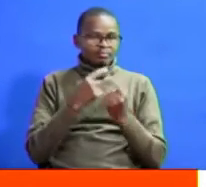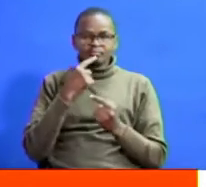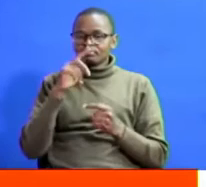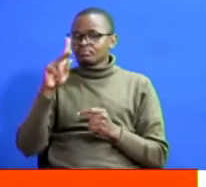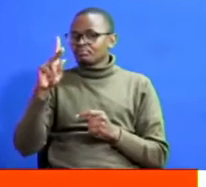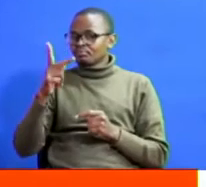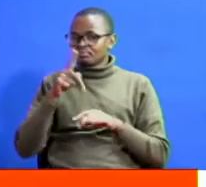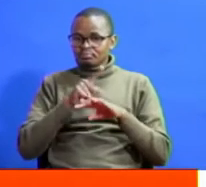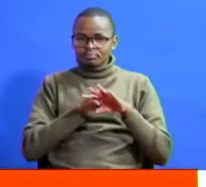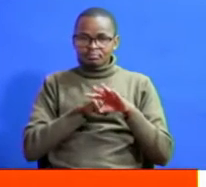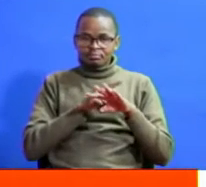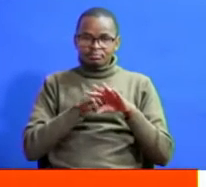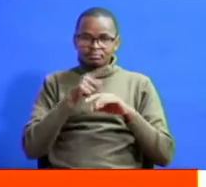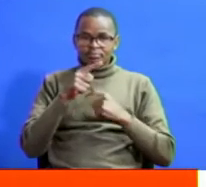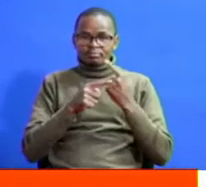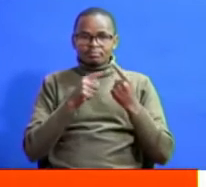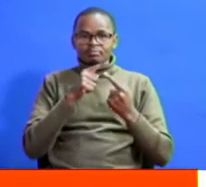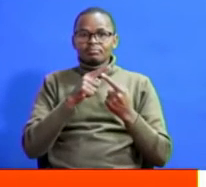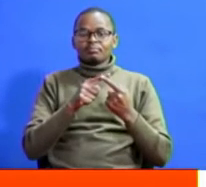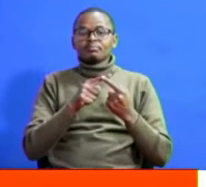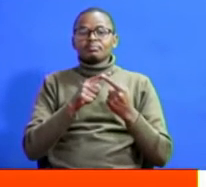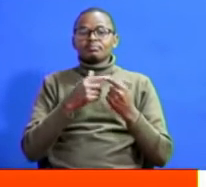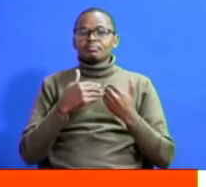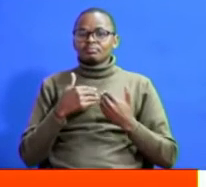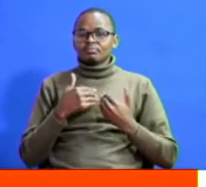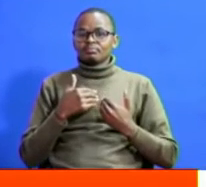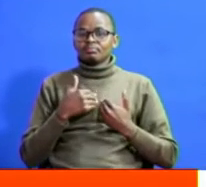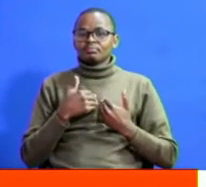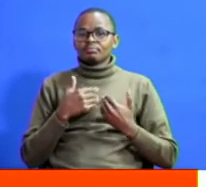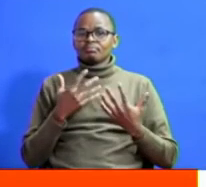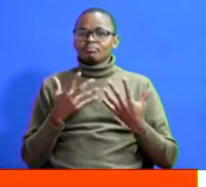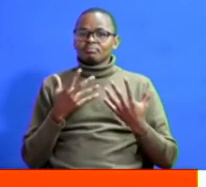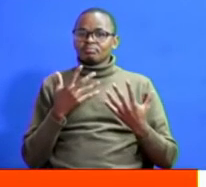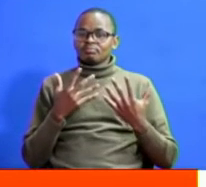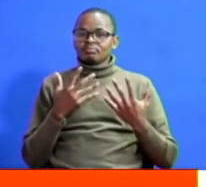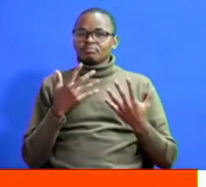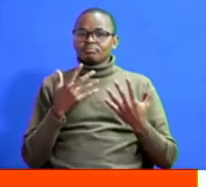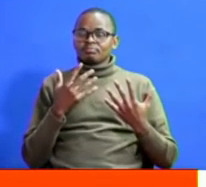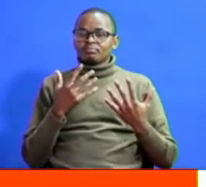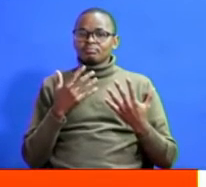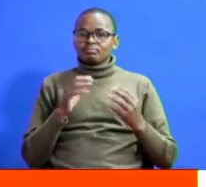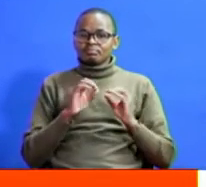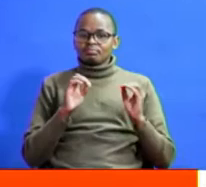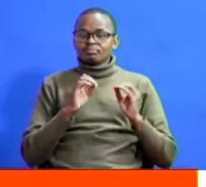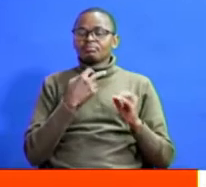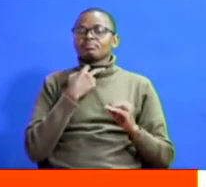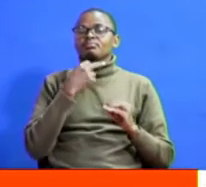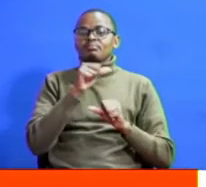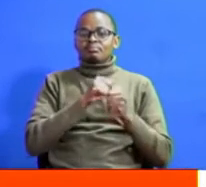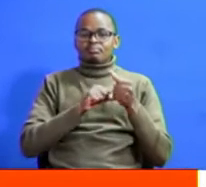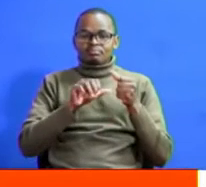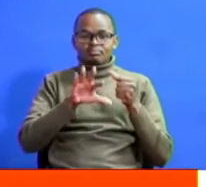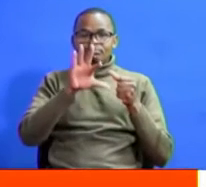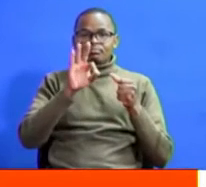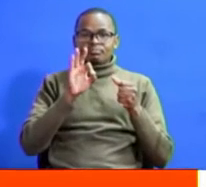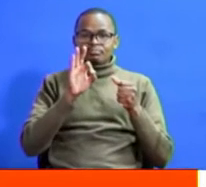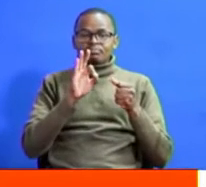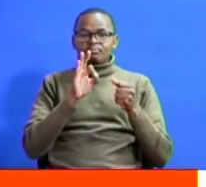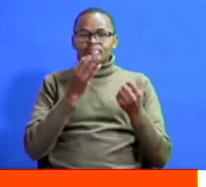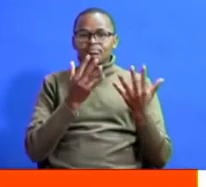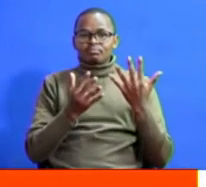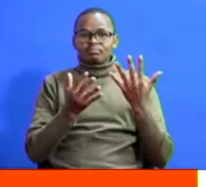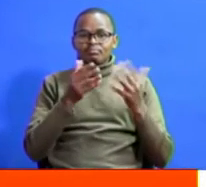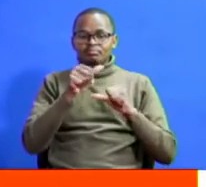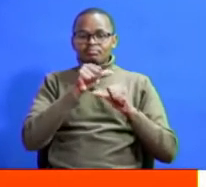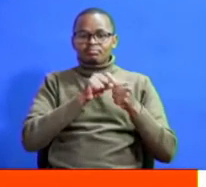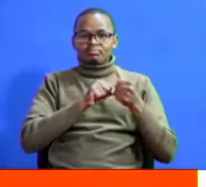Kenyans at a time when Kenyans have barely, no voice or other action to take against this. Probably the